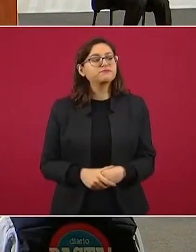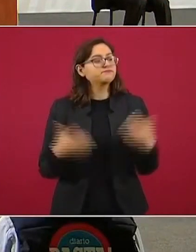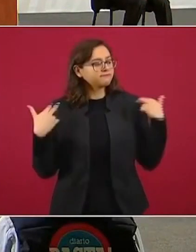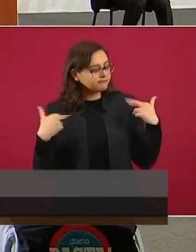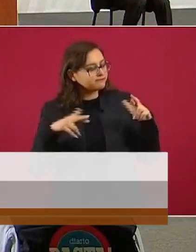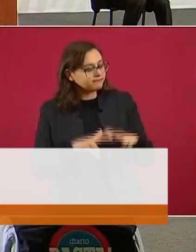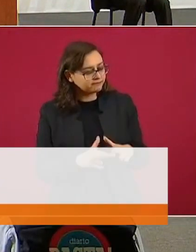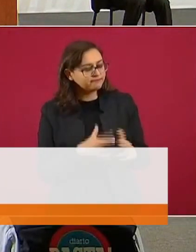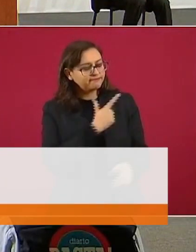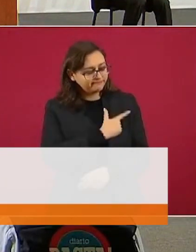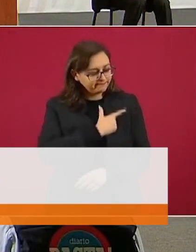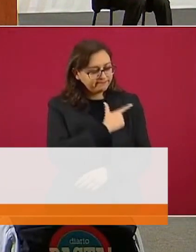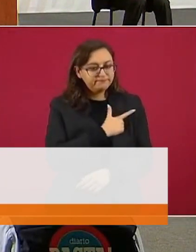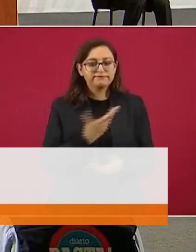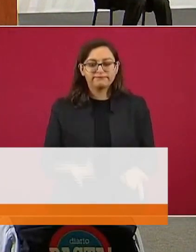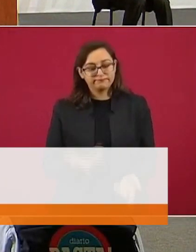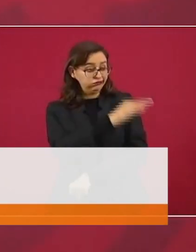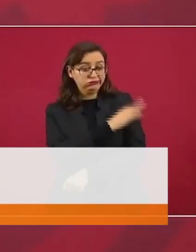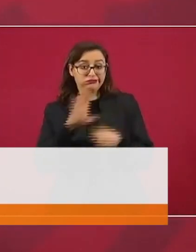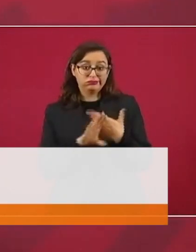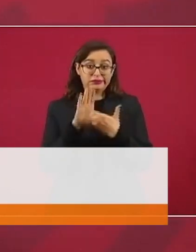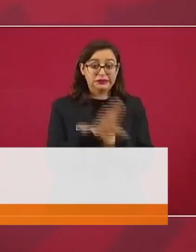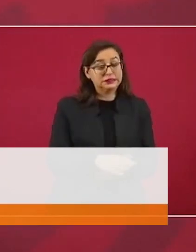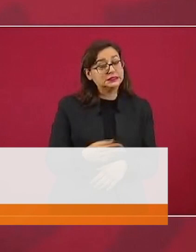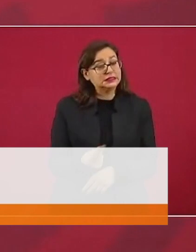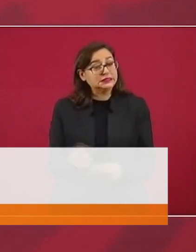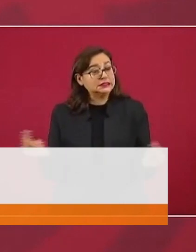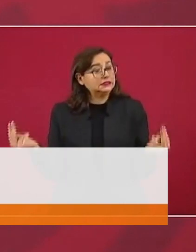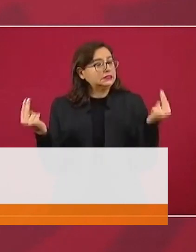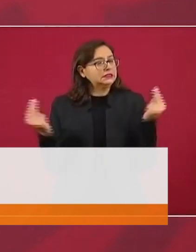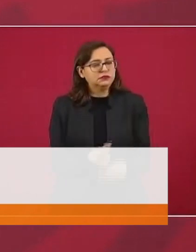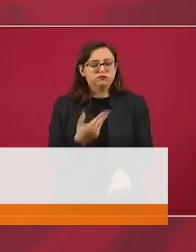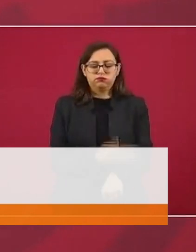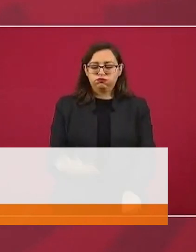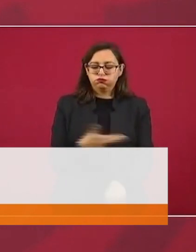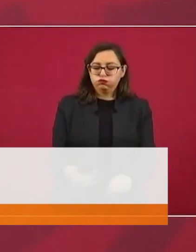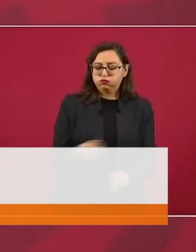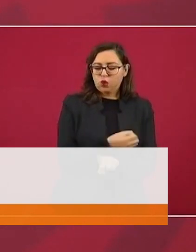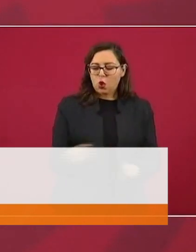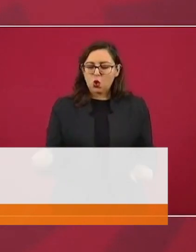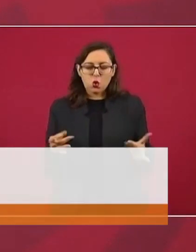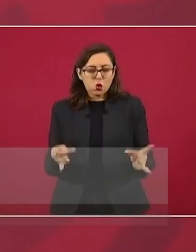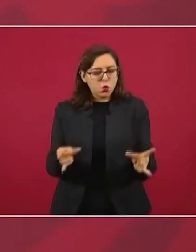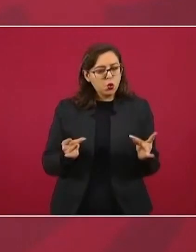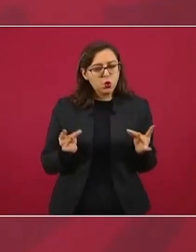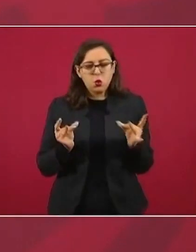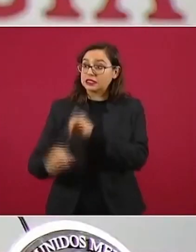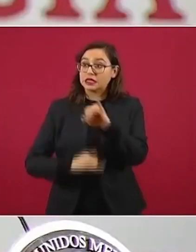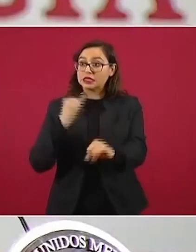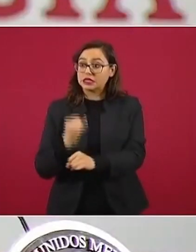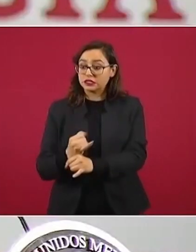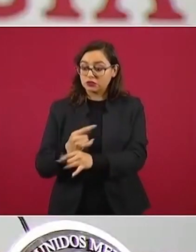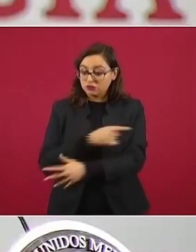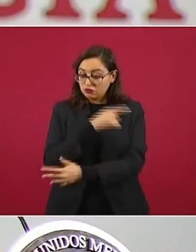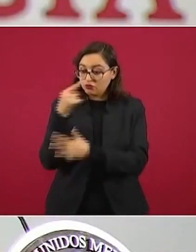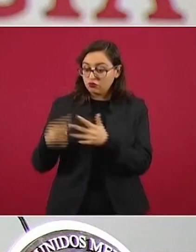With 125,000 doses secured, health officials have announced phase one of Mexico's national vaccination program. They